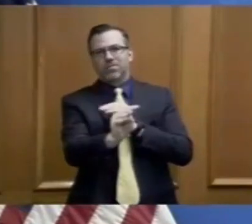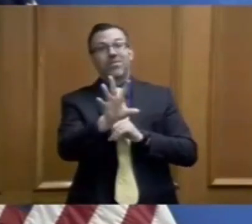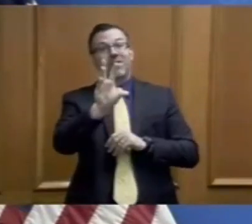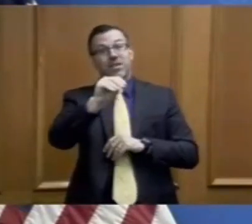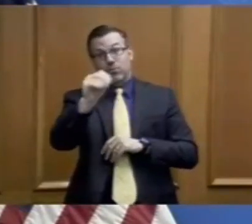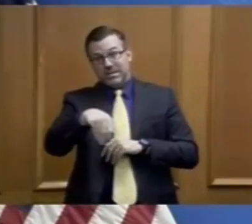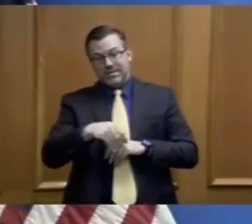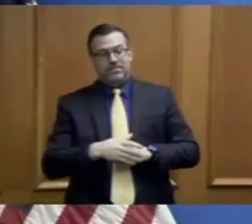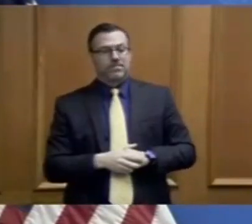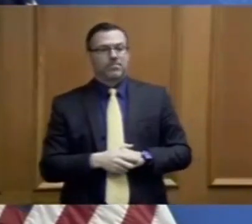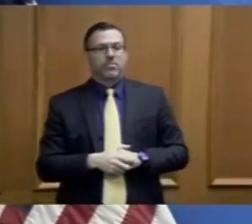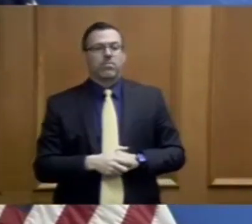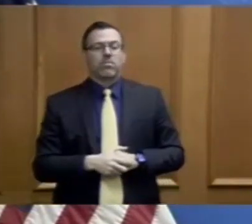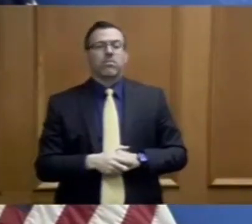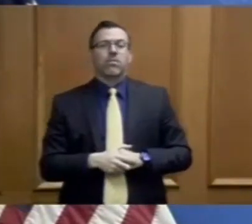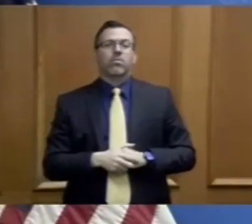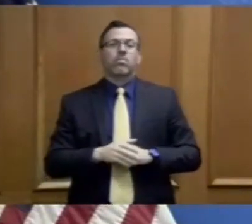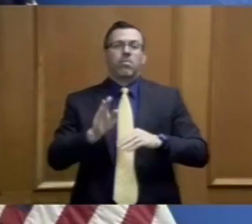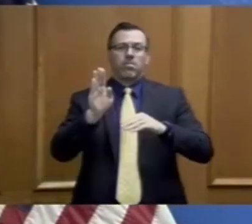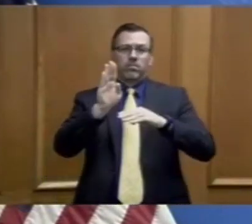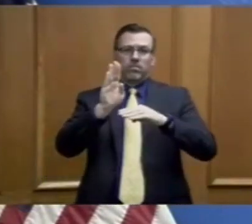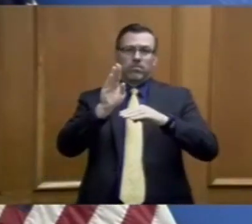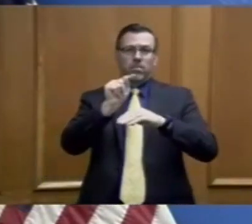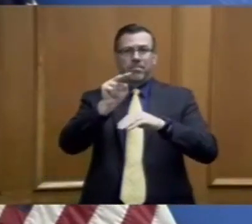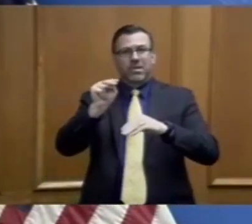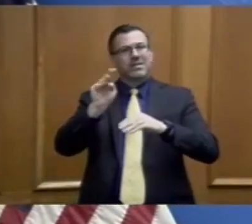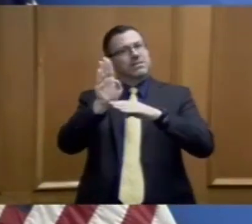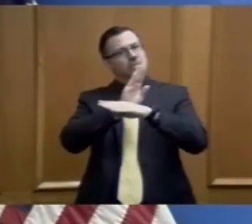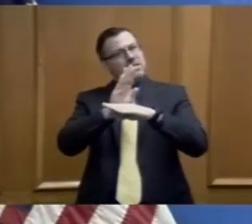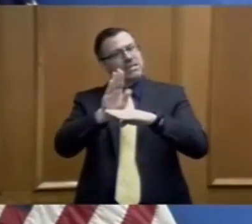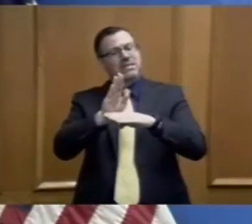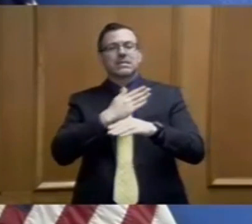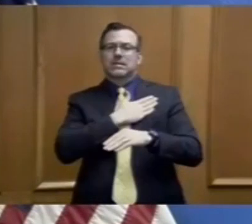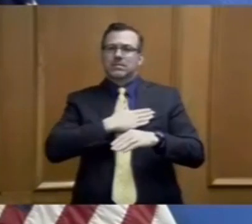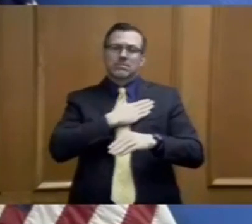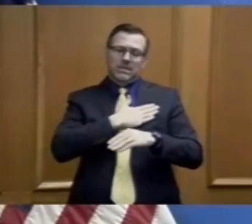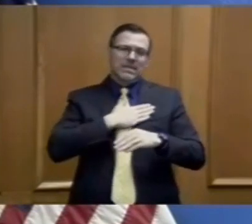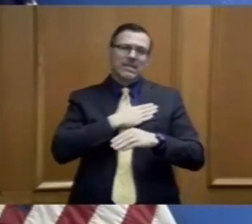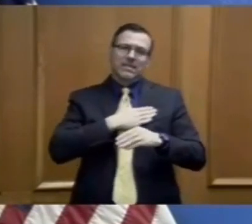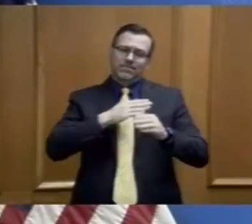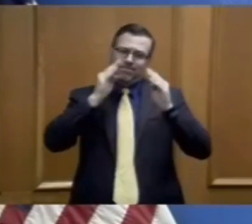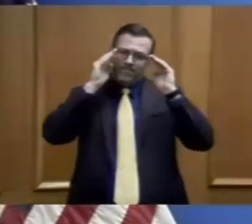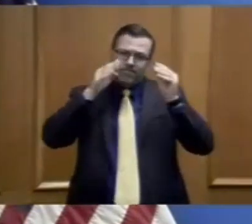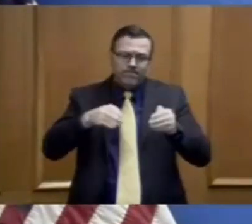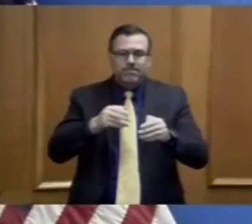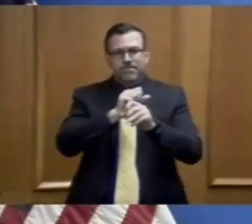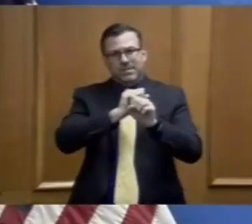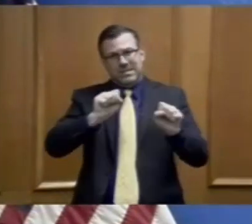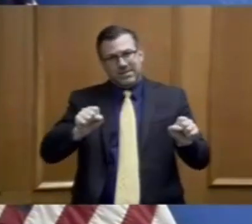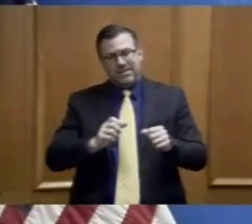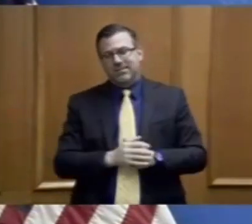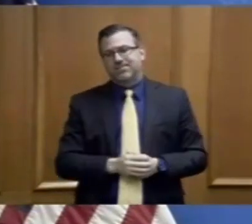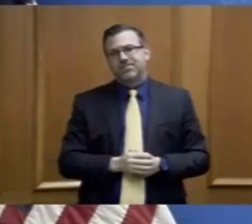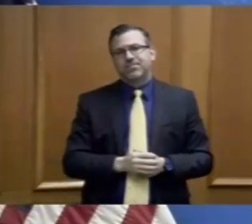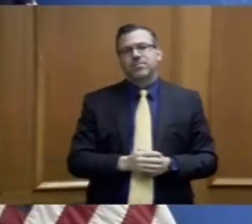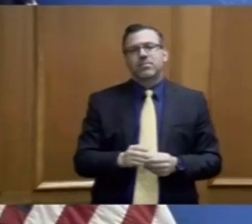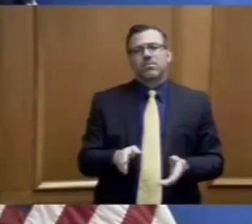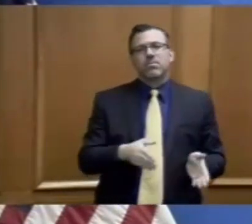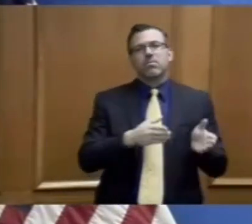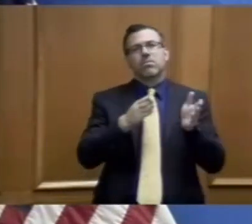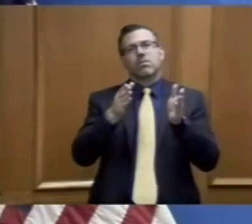well-being of their employees and customers ahead of everything else. And I also thank the industry groups and the health